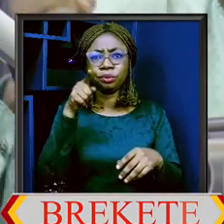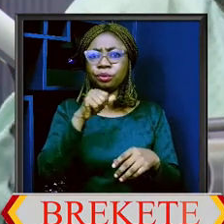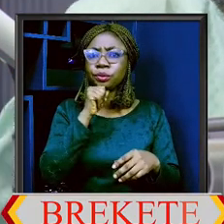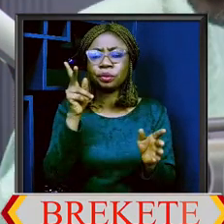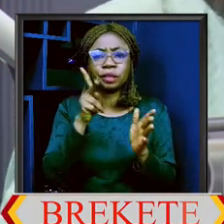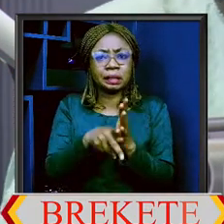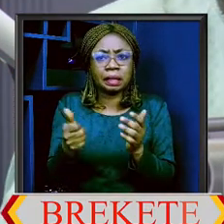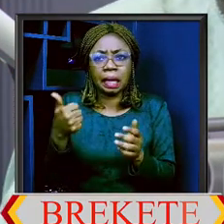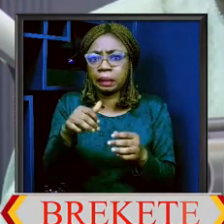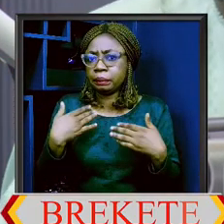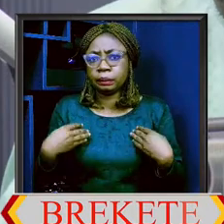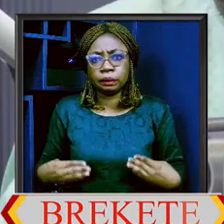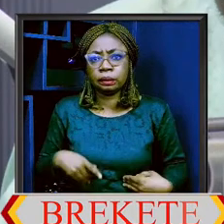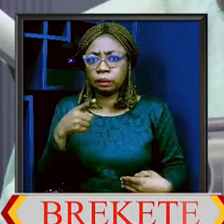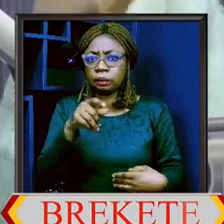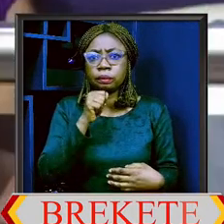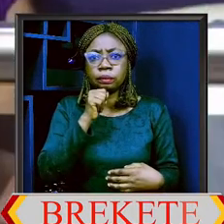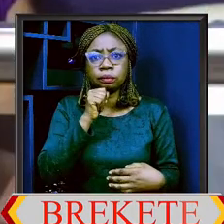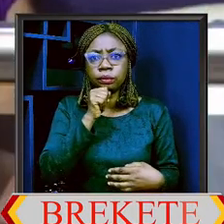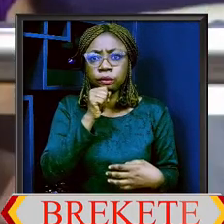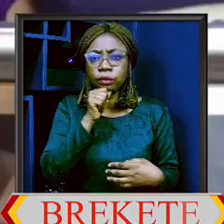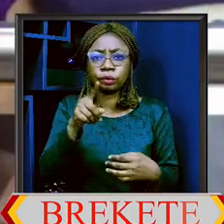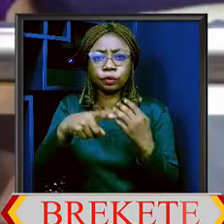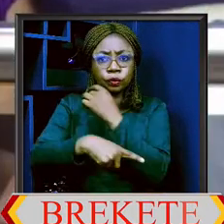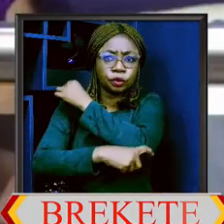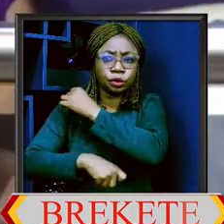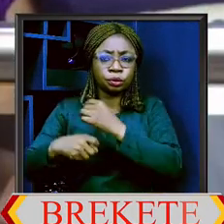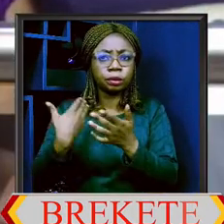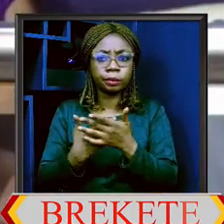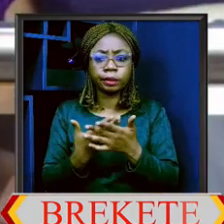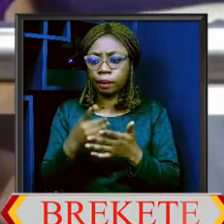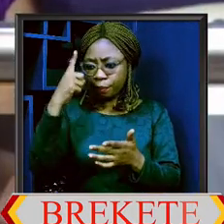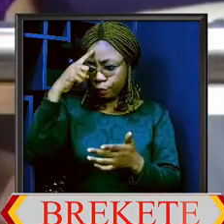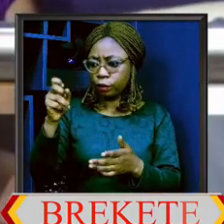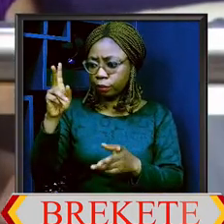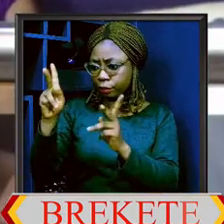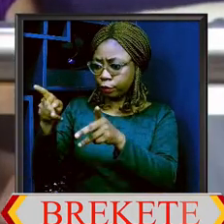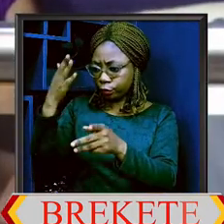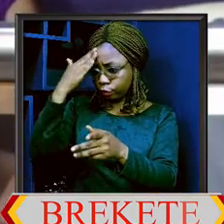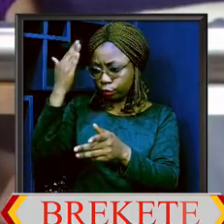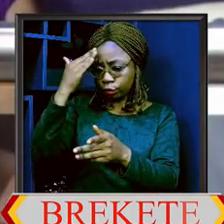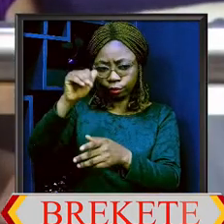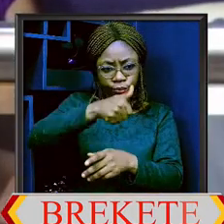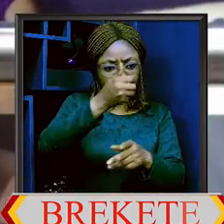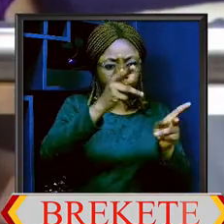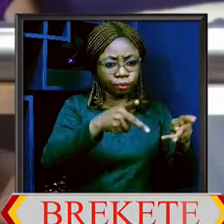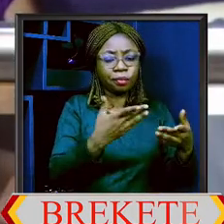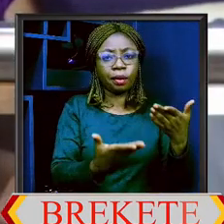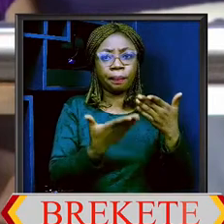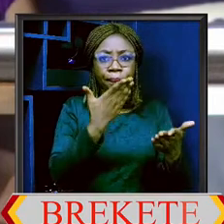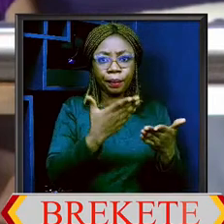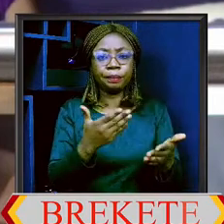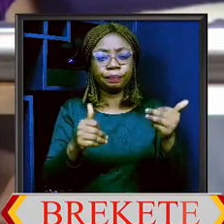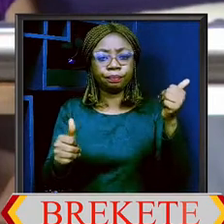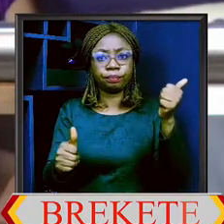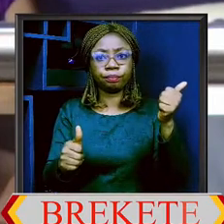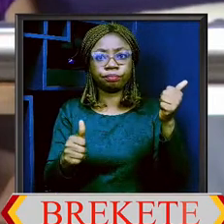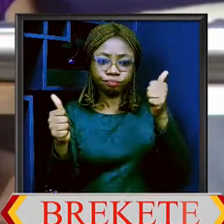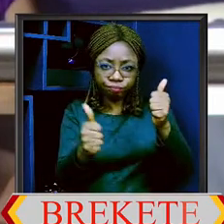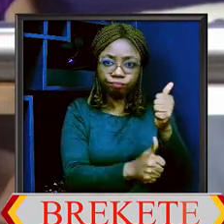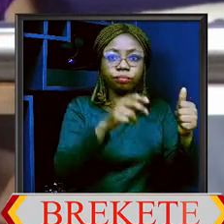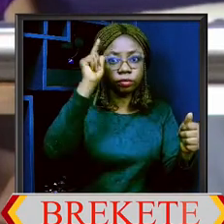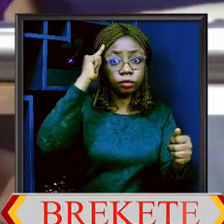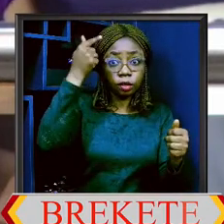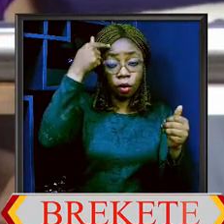th money they know- because it's be somebody Maybe because he be orderly to Governor maybe he be